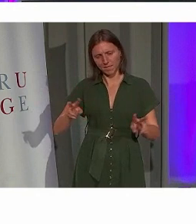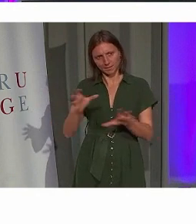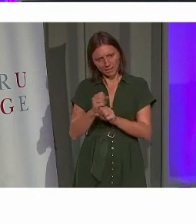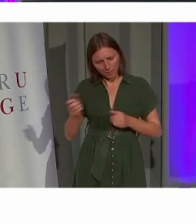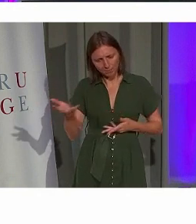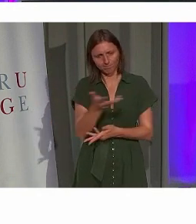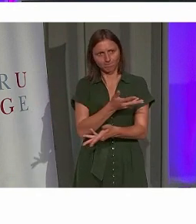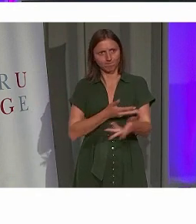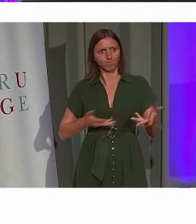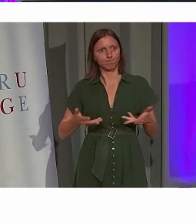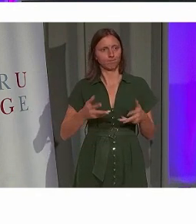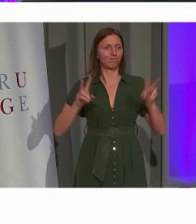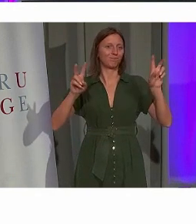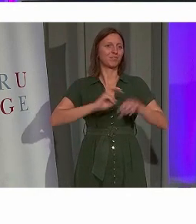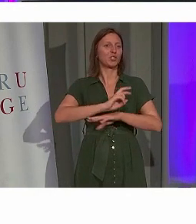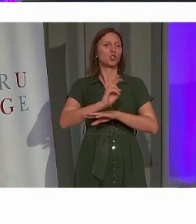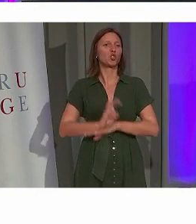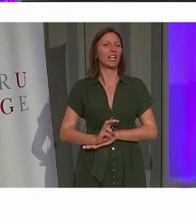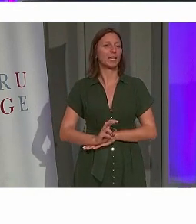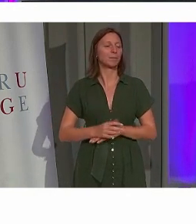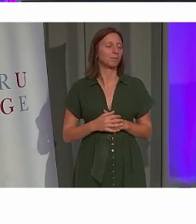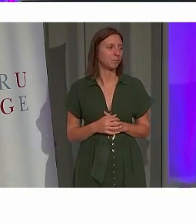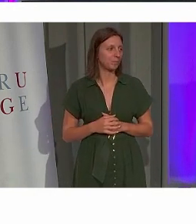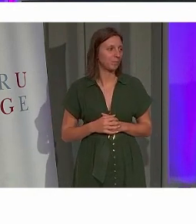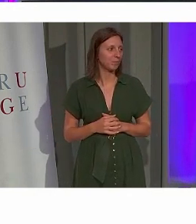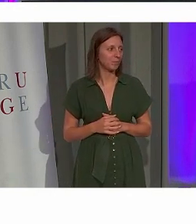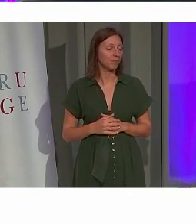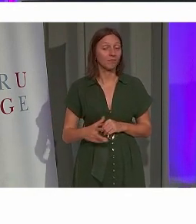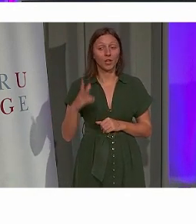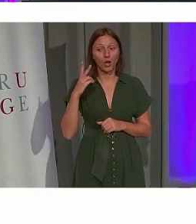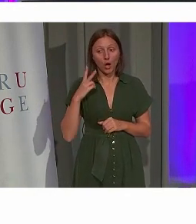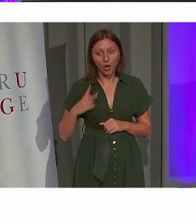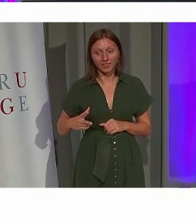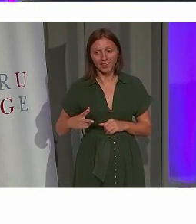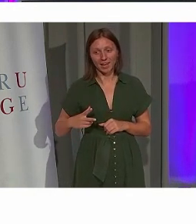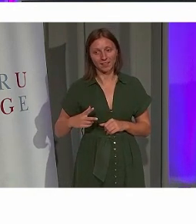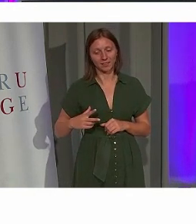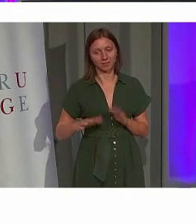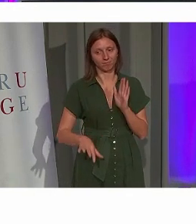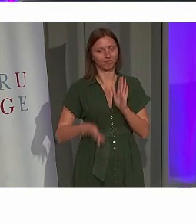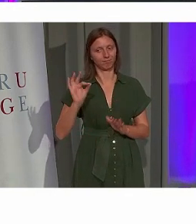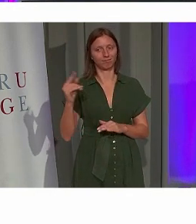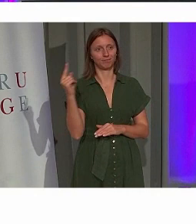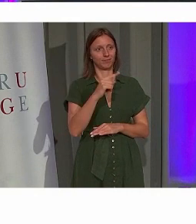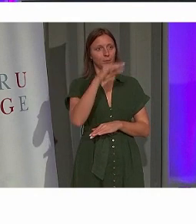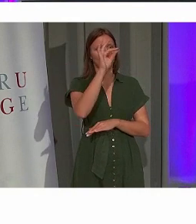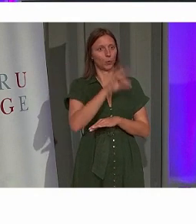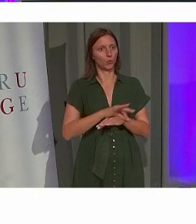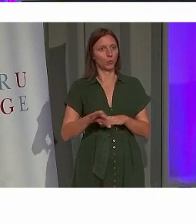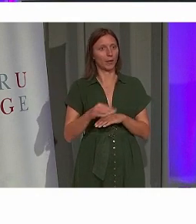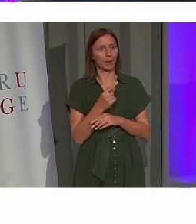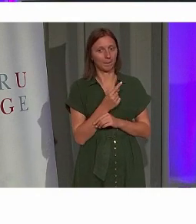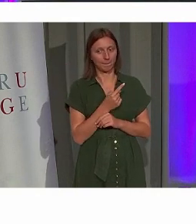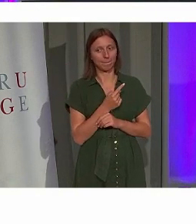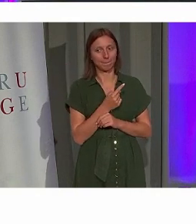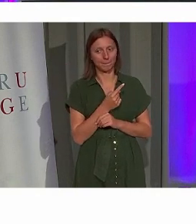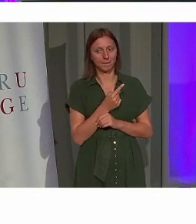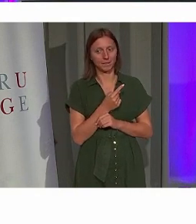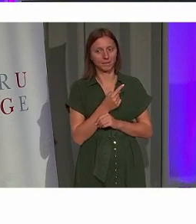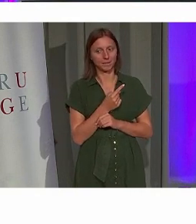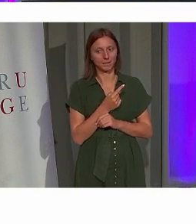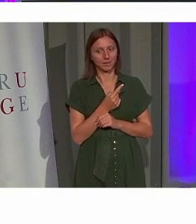Also heritage experts were working with us, and we wrote